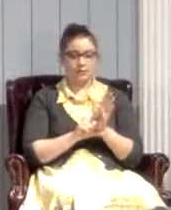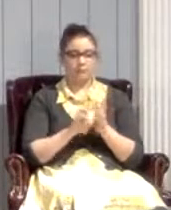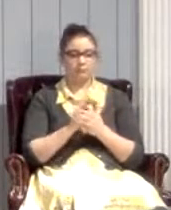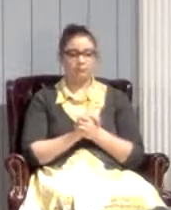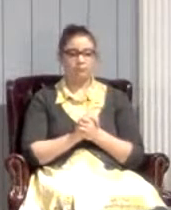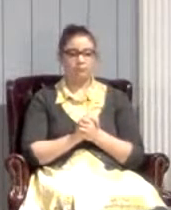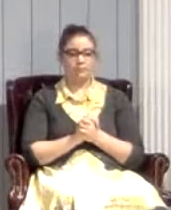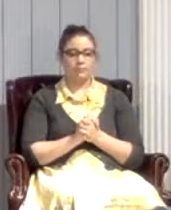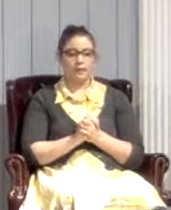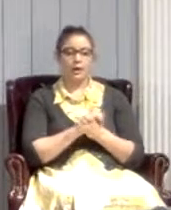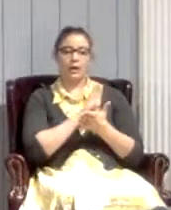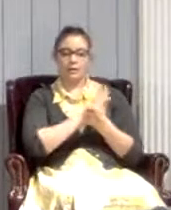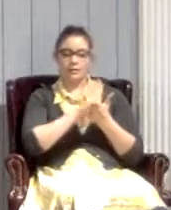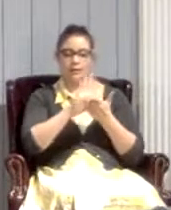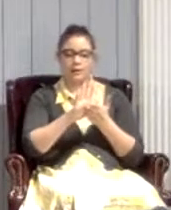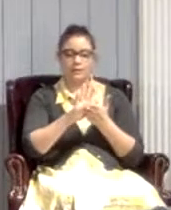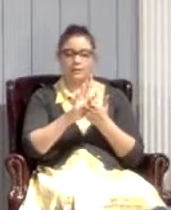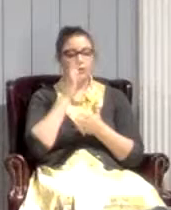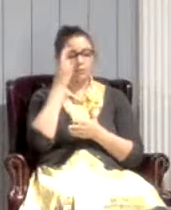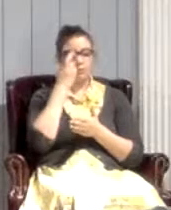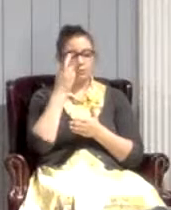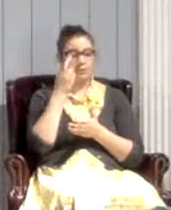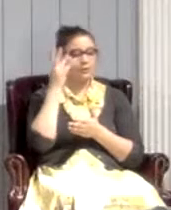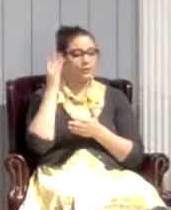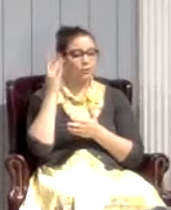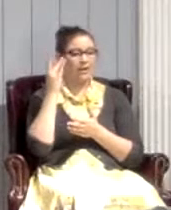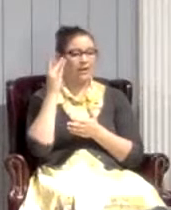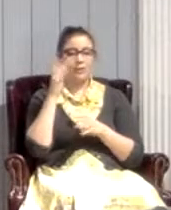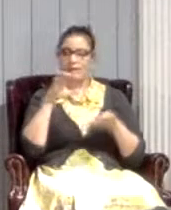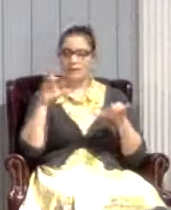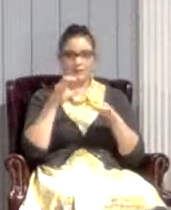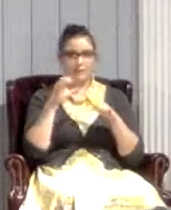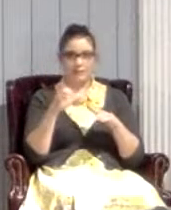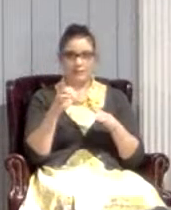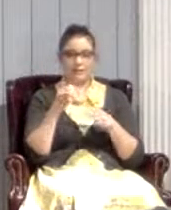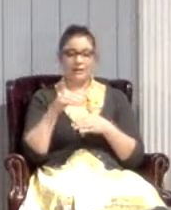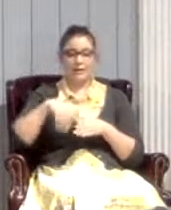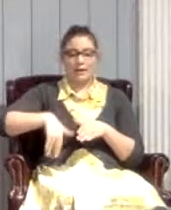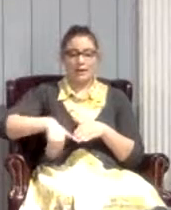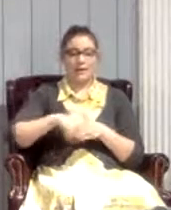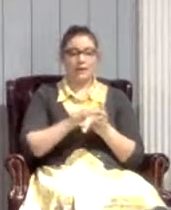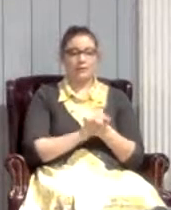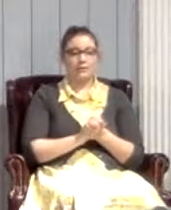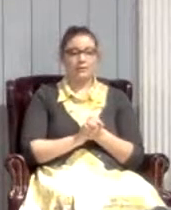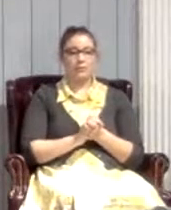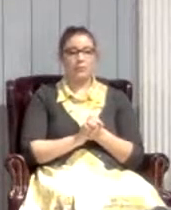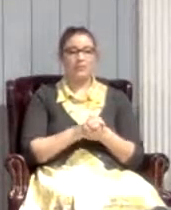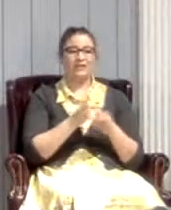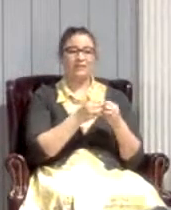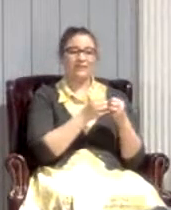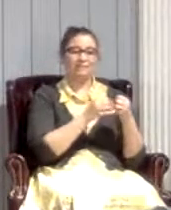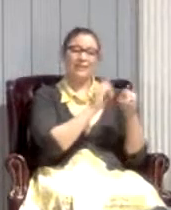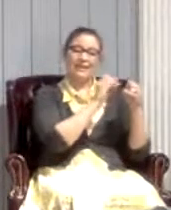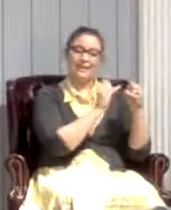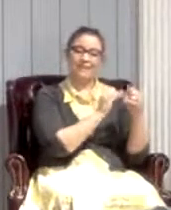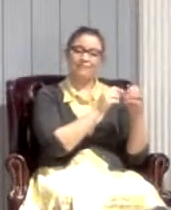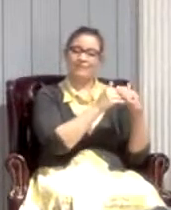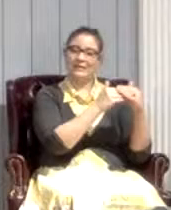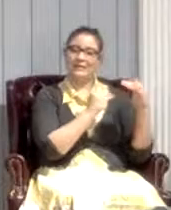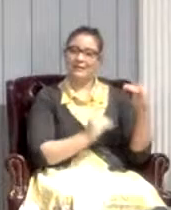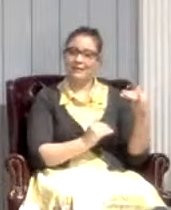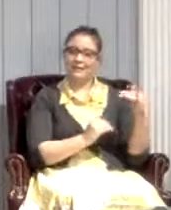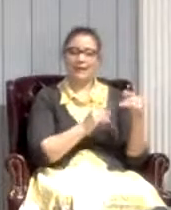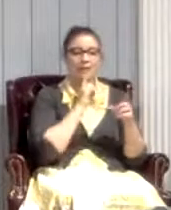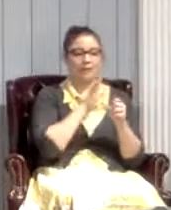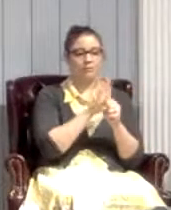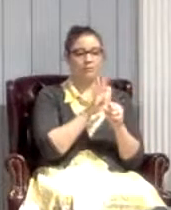intimating that the reason why it wasn't done yet was the lack of entire promptness on the church itself, and that it could not be